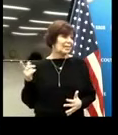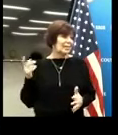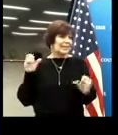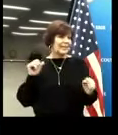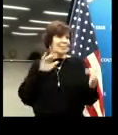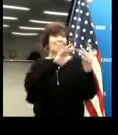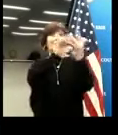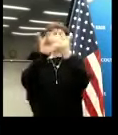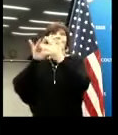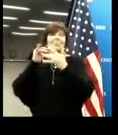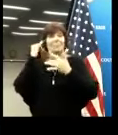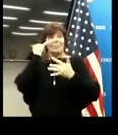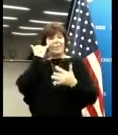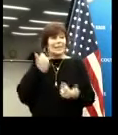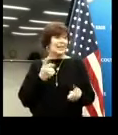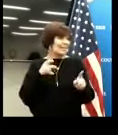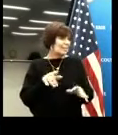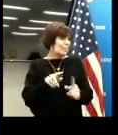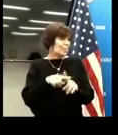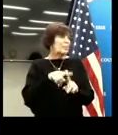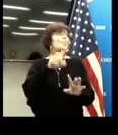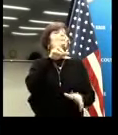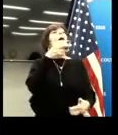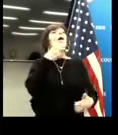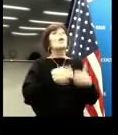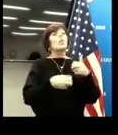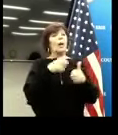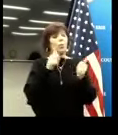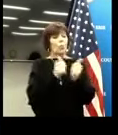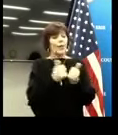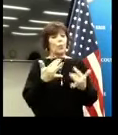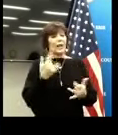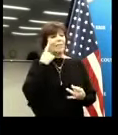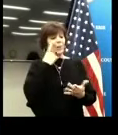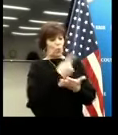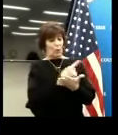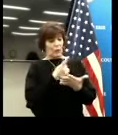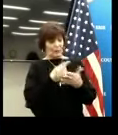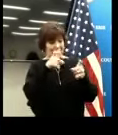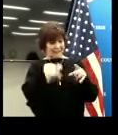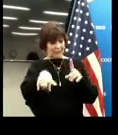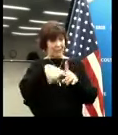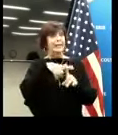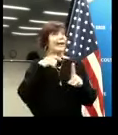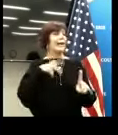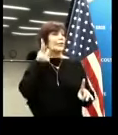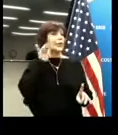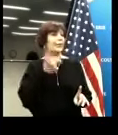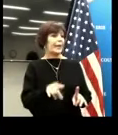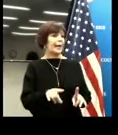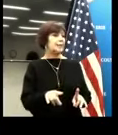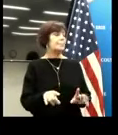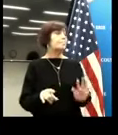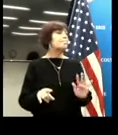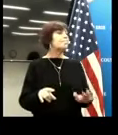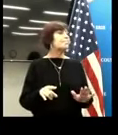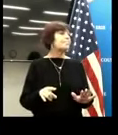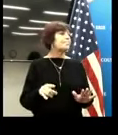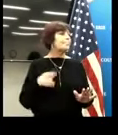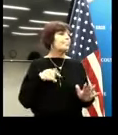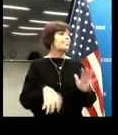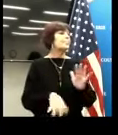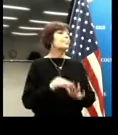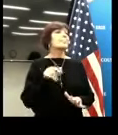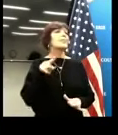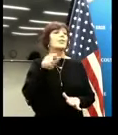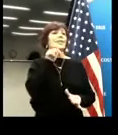especially if they test positive more quickly. Well, the problem with them waiting for a week and testing positive, and we've heard that too, and we've often reached out to some of those people and we find out they're